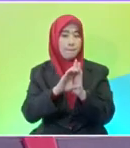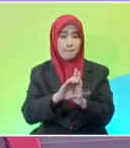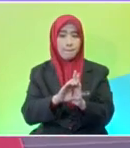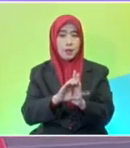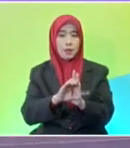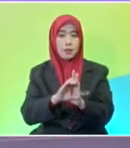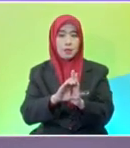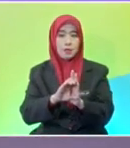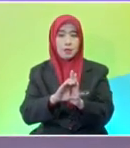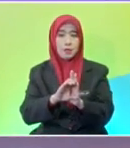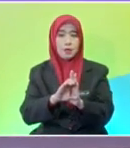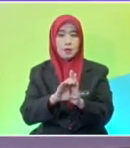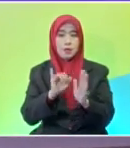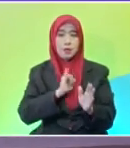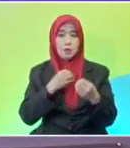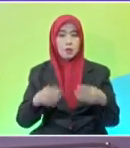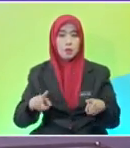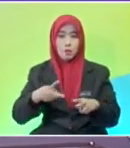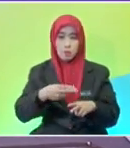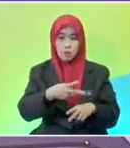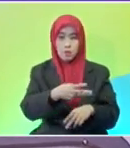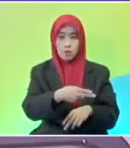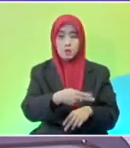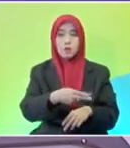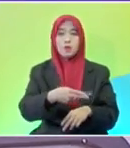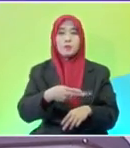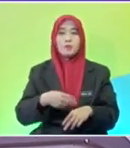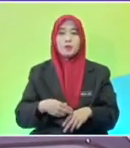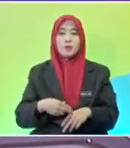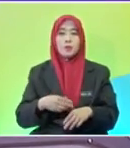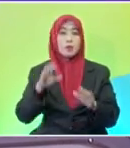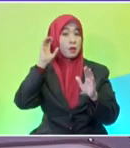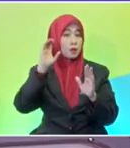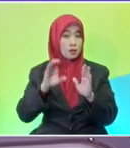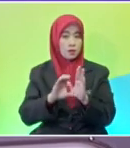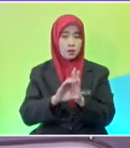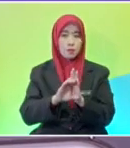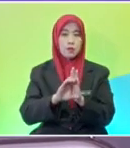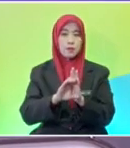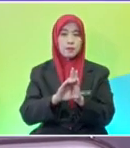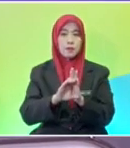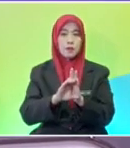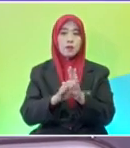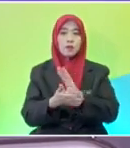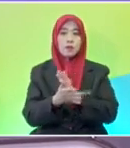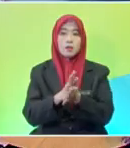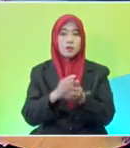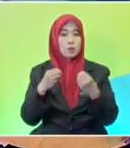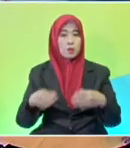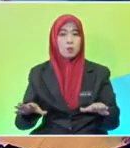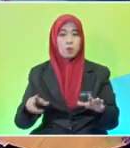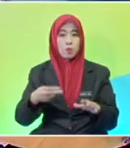that, I already cut for you, Syafiqah. So we cut ready some pictures here. Okay. Okay. So after you cut the